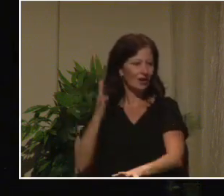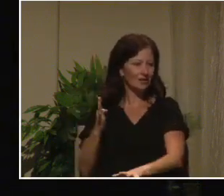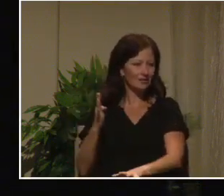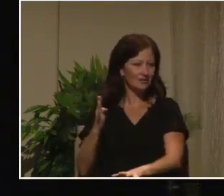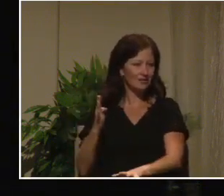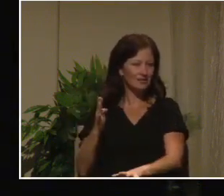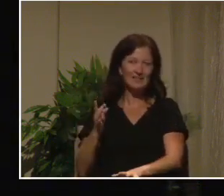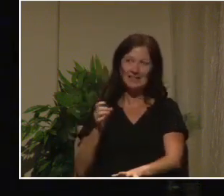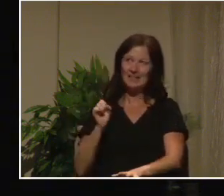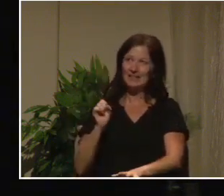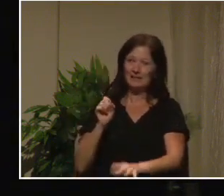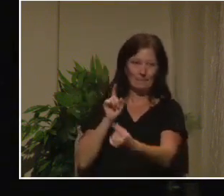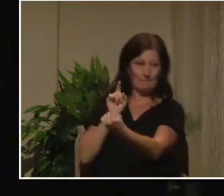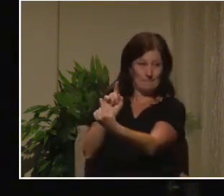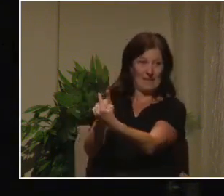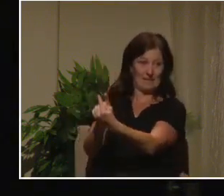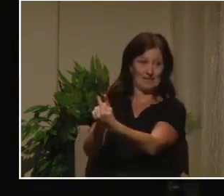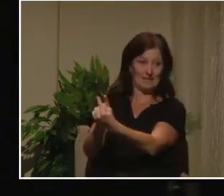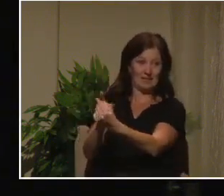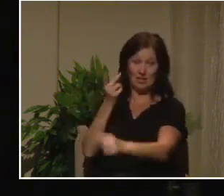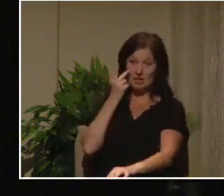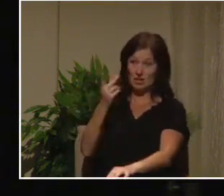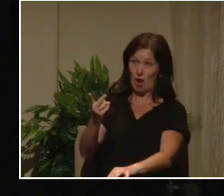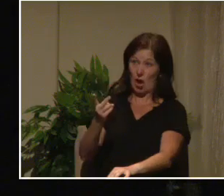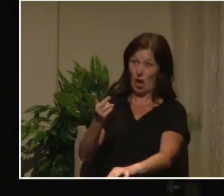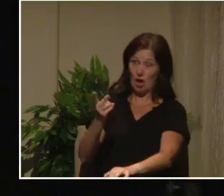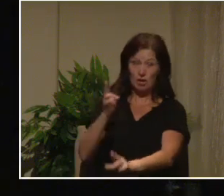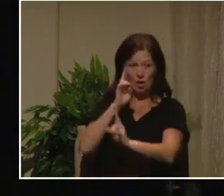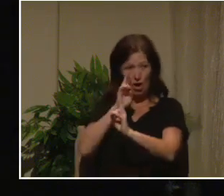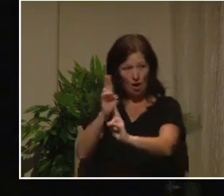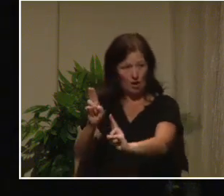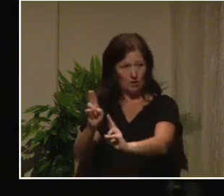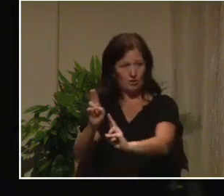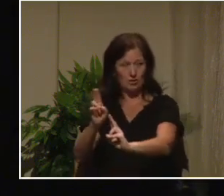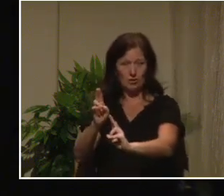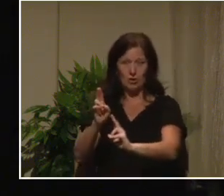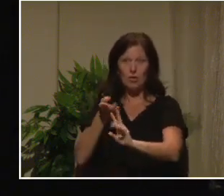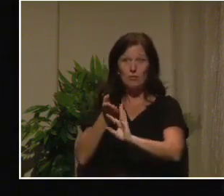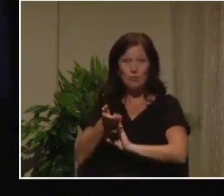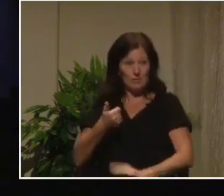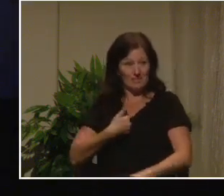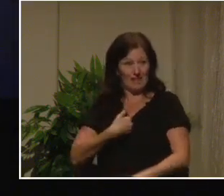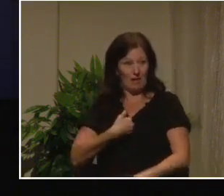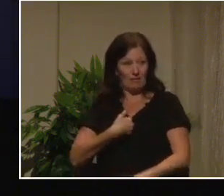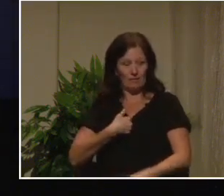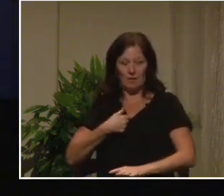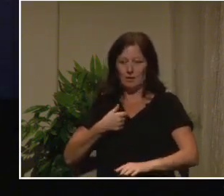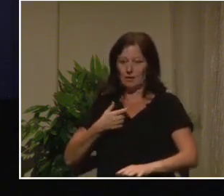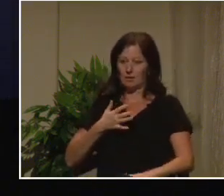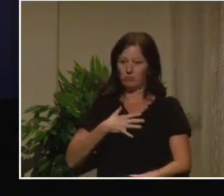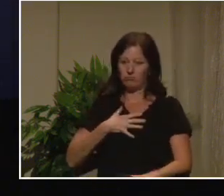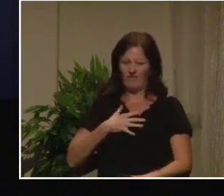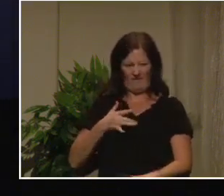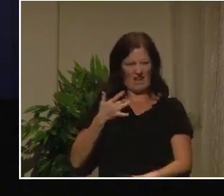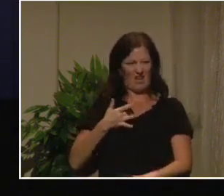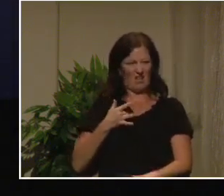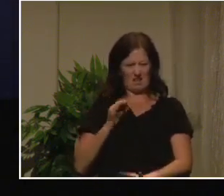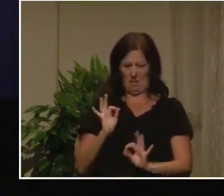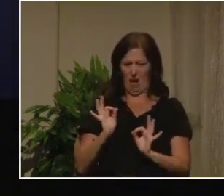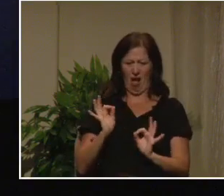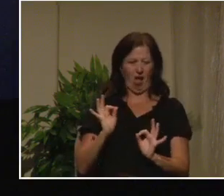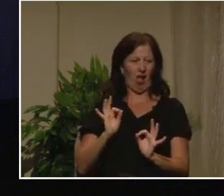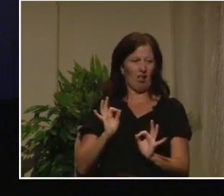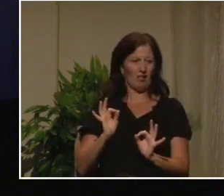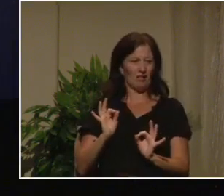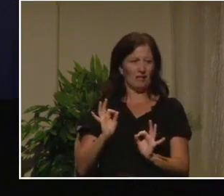the substantiality of God and his own being in relationship to it is so insubstantial. You know, it's such a joke